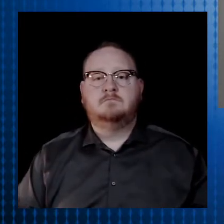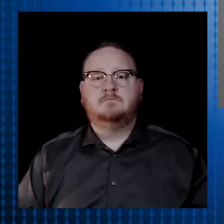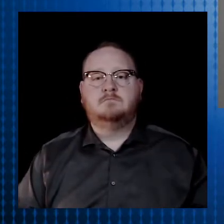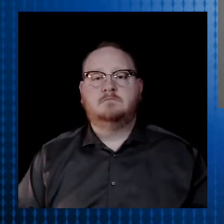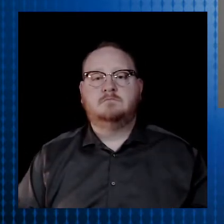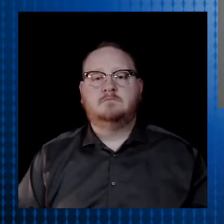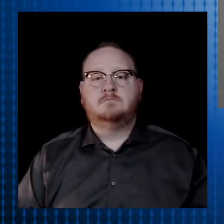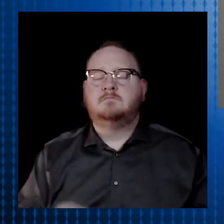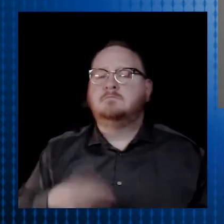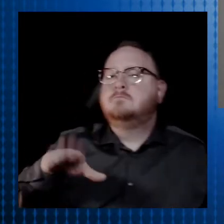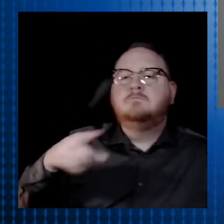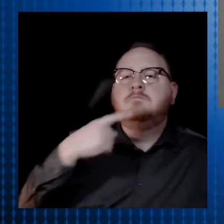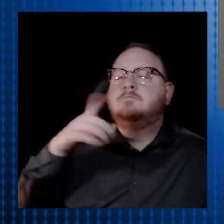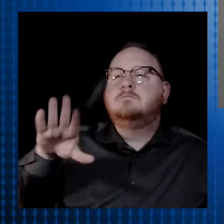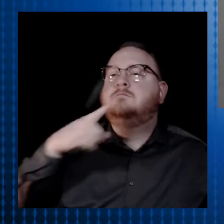Margaret, you're muted.